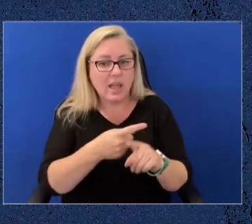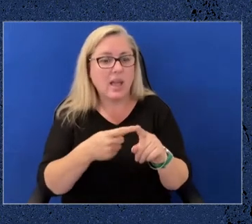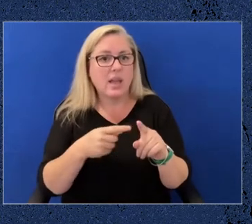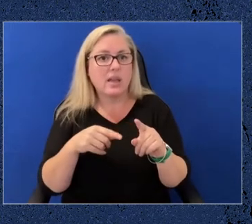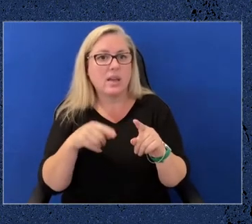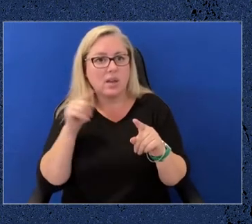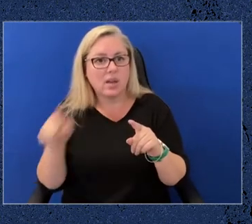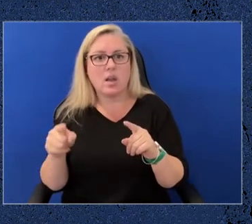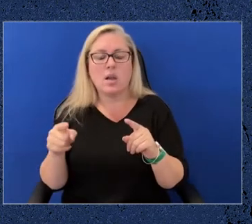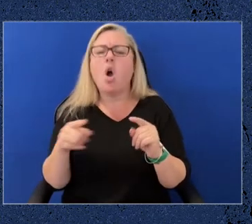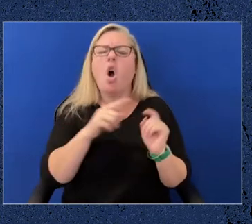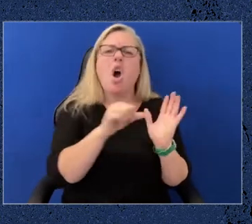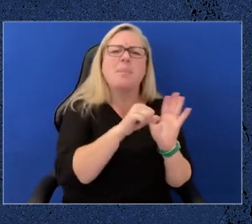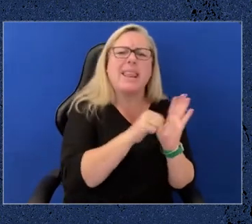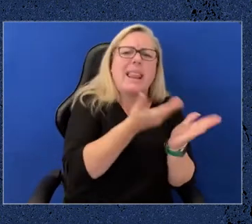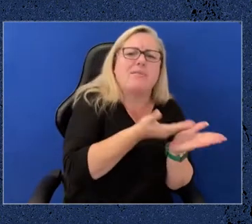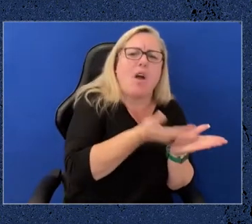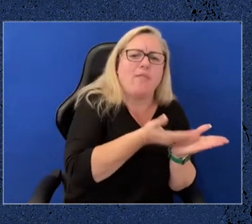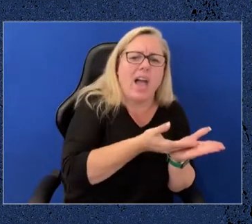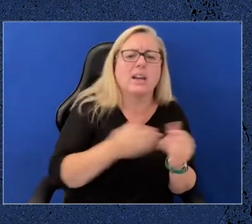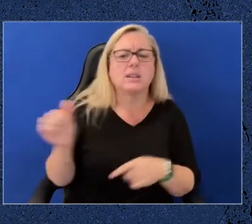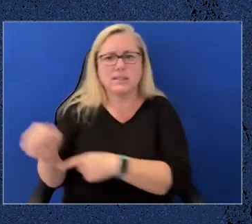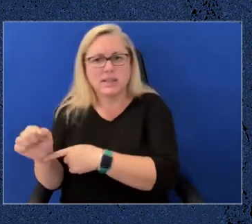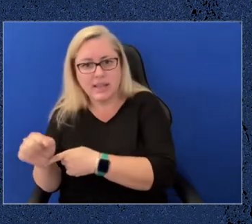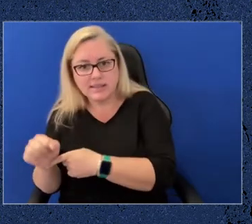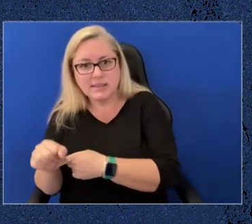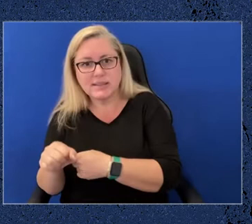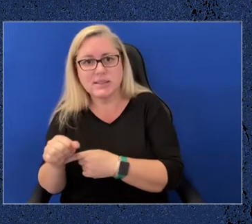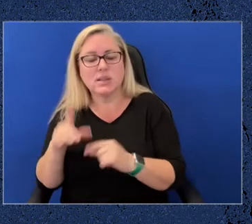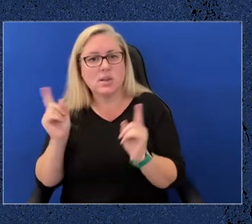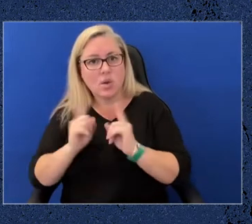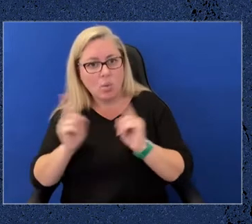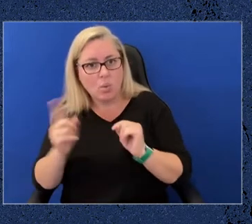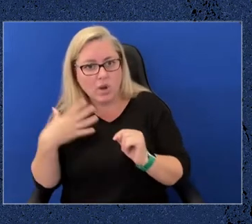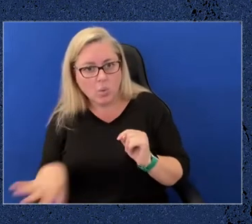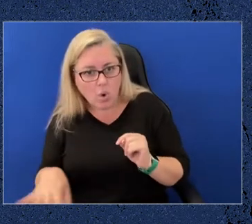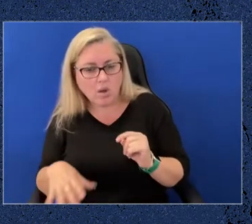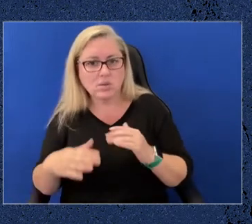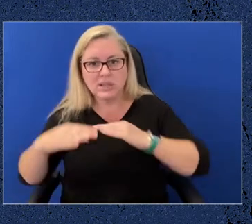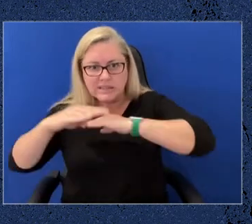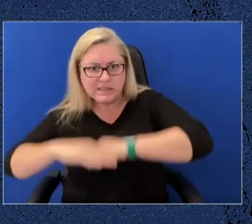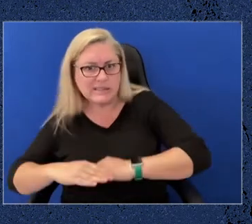money left over. to do this, you know, you want sitting fees? We can't afford that, you know.